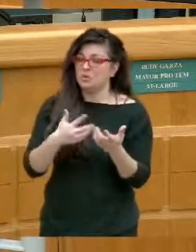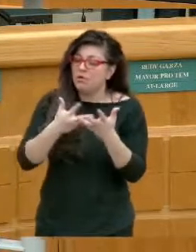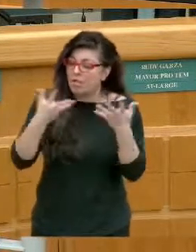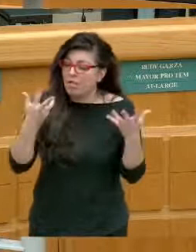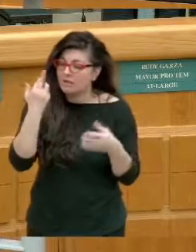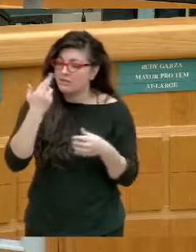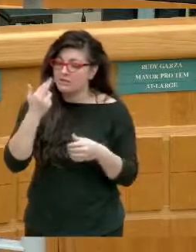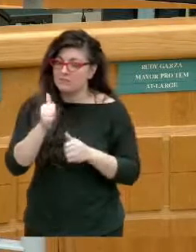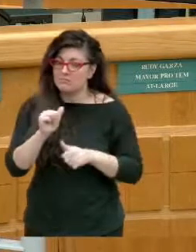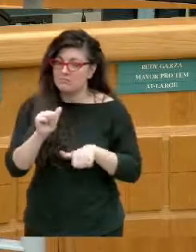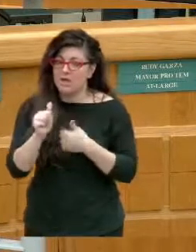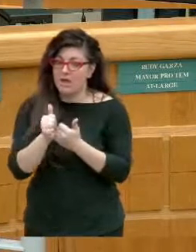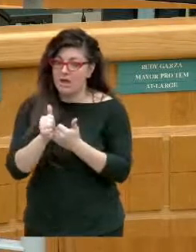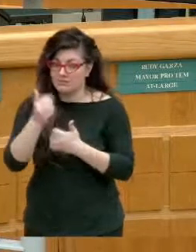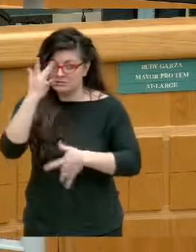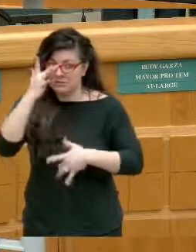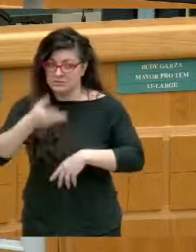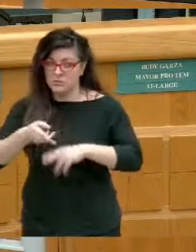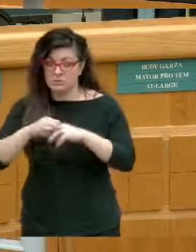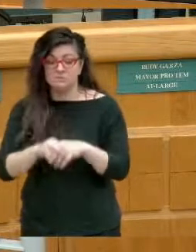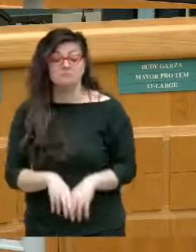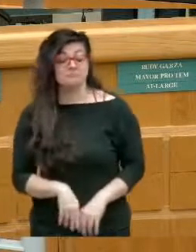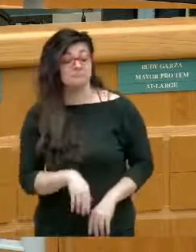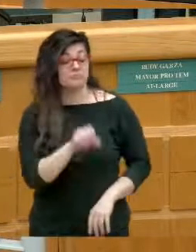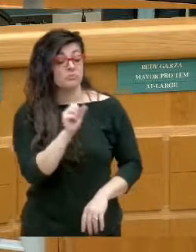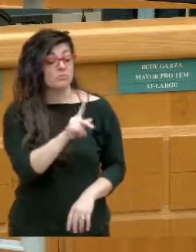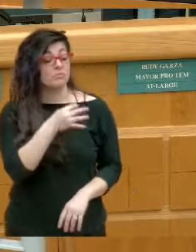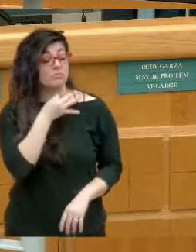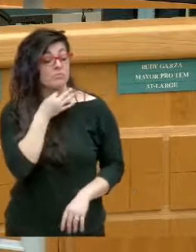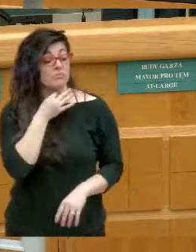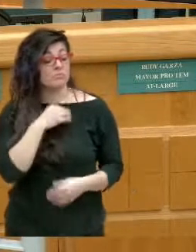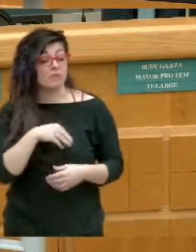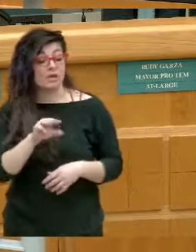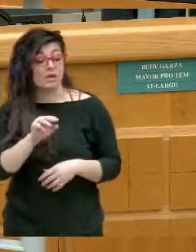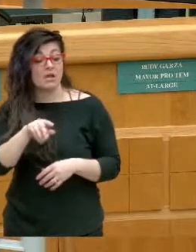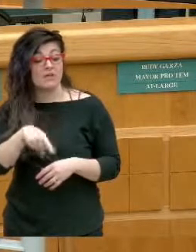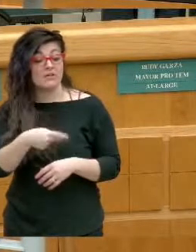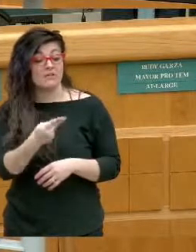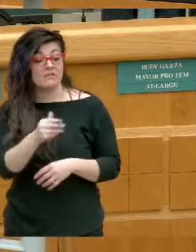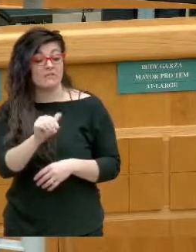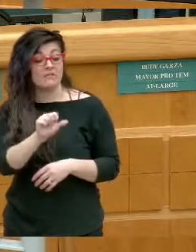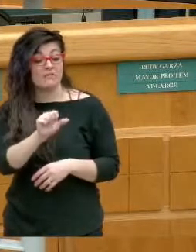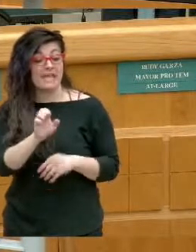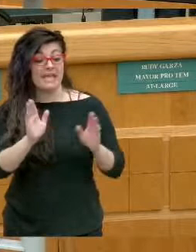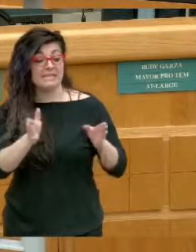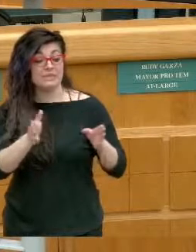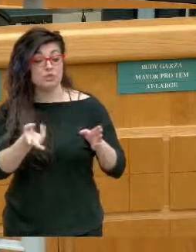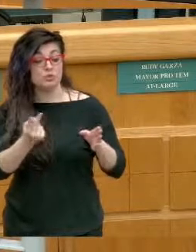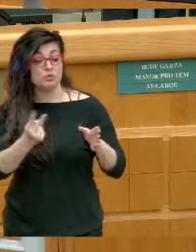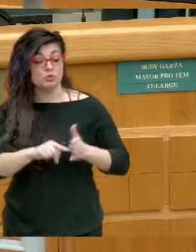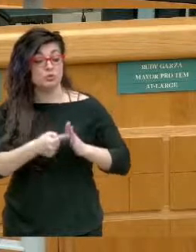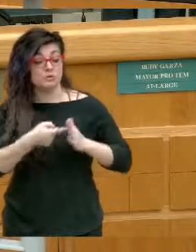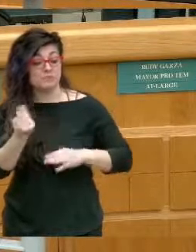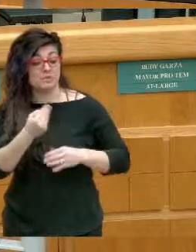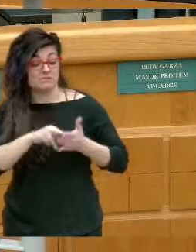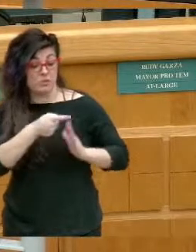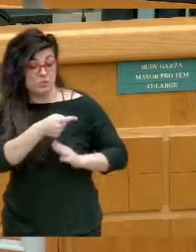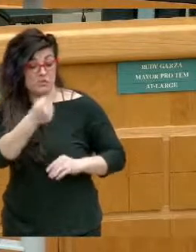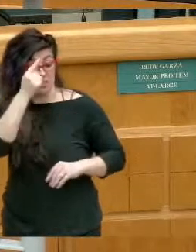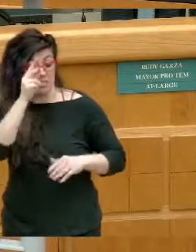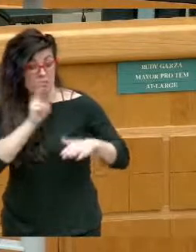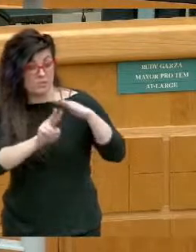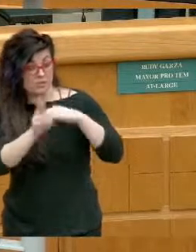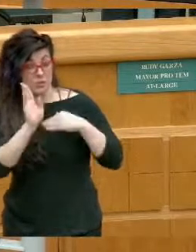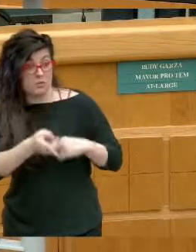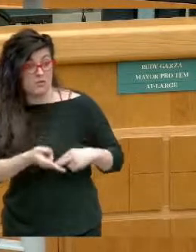to it. And of course, phase 2 starts Monday. Do you anticipate any kind of impact from even more businesses reopening? Well, it depends on what we